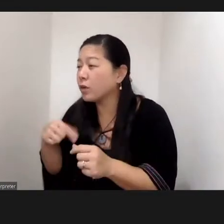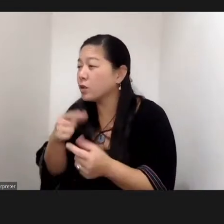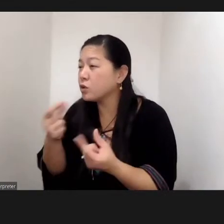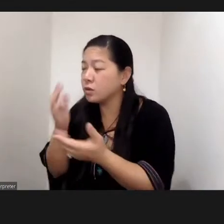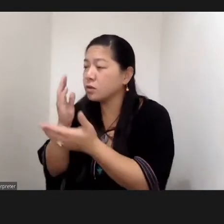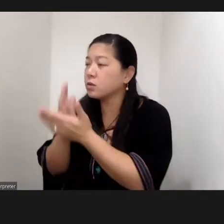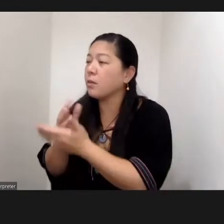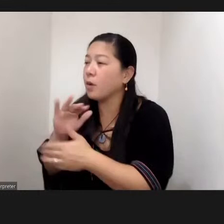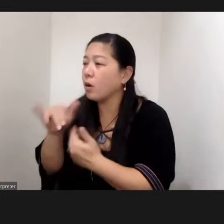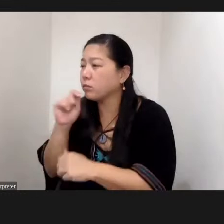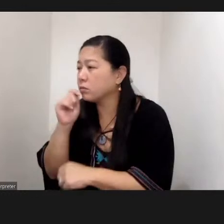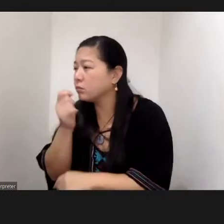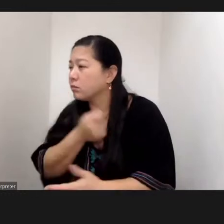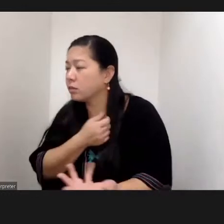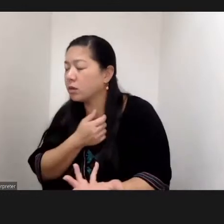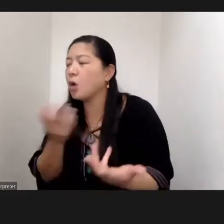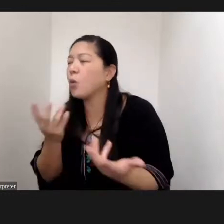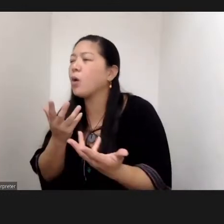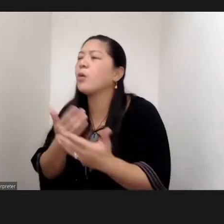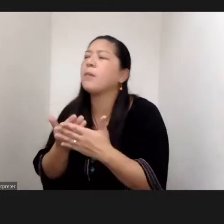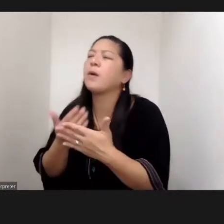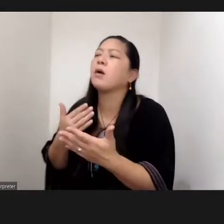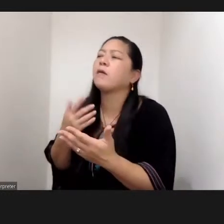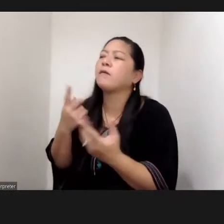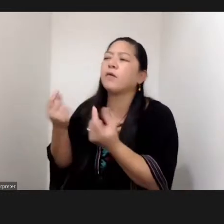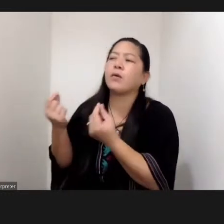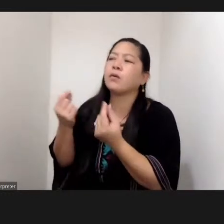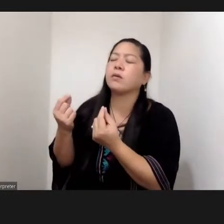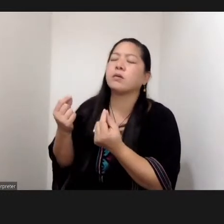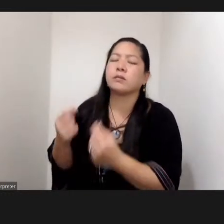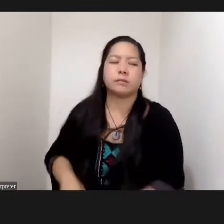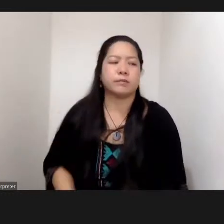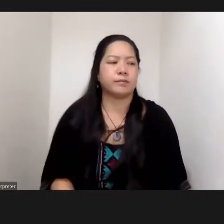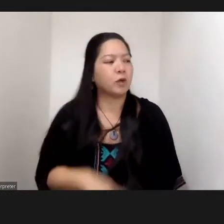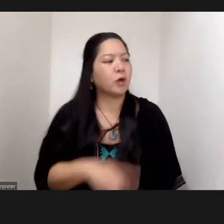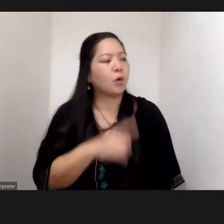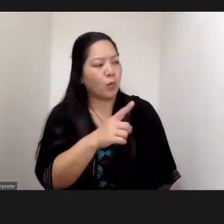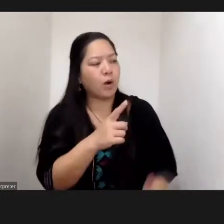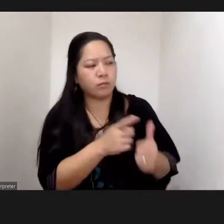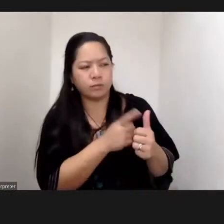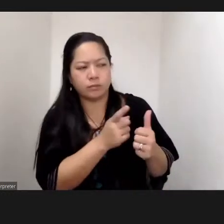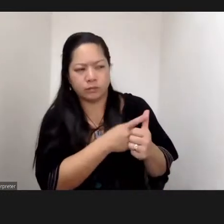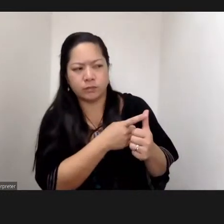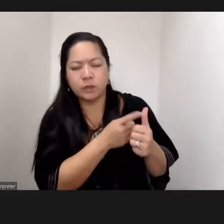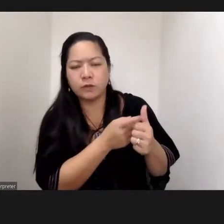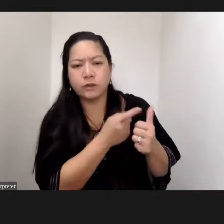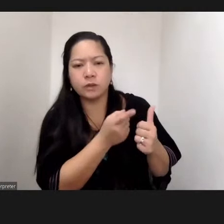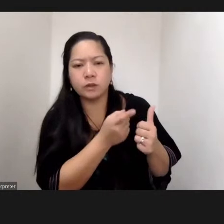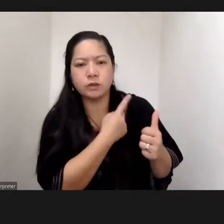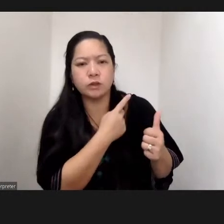What would be the prerequisites? One, of course, would be